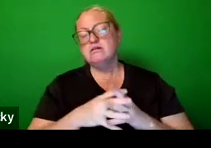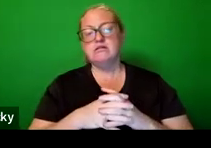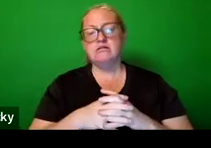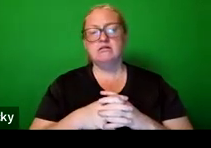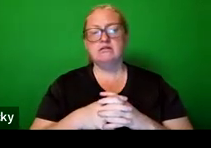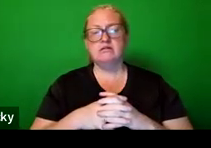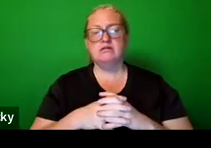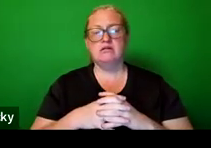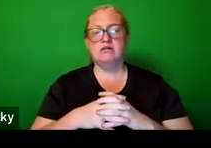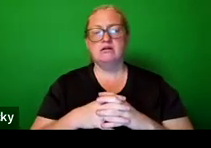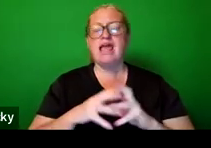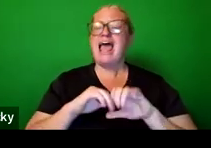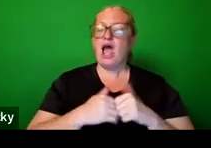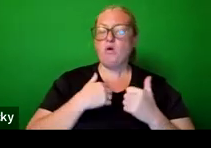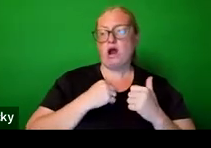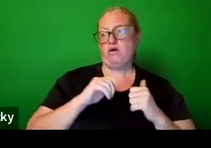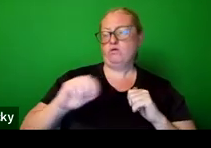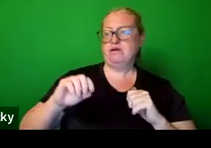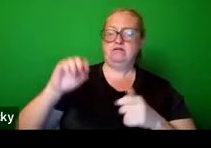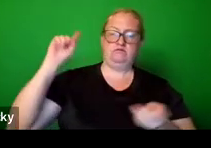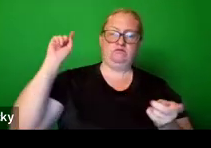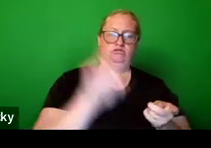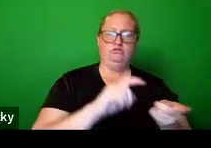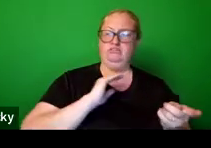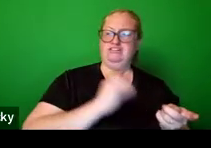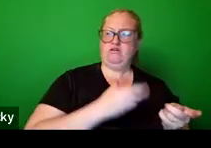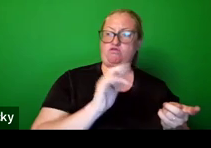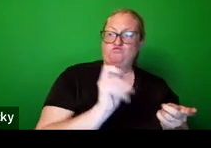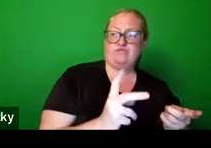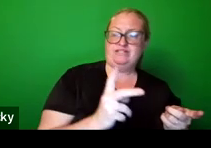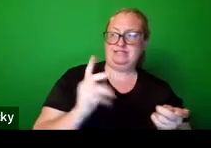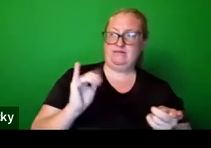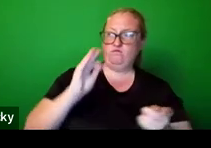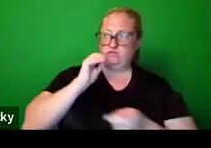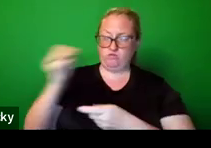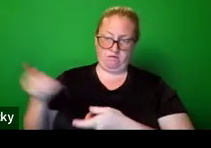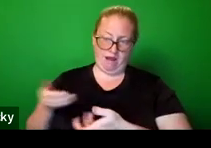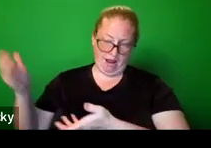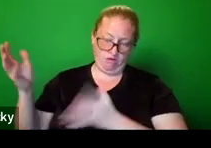are we mitigating these risks, mm-hmm, to the point? And I'll stop there.